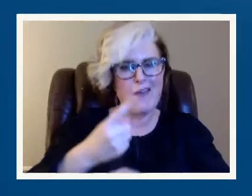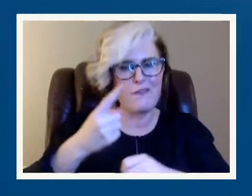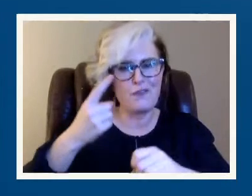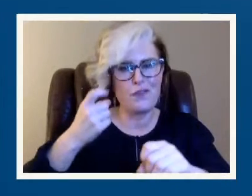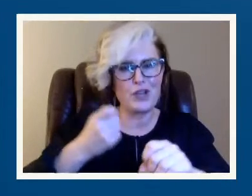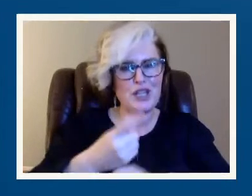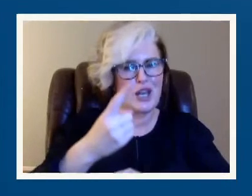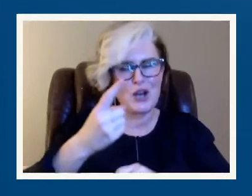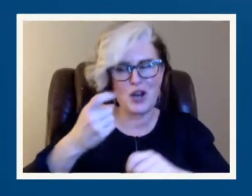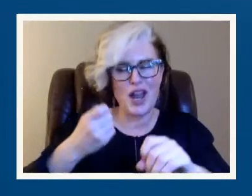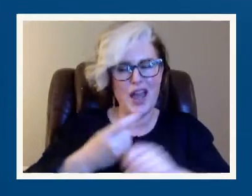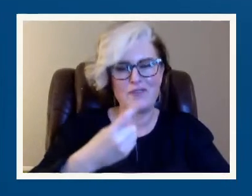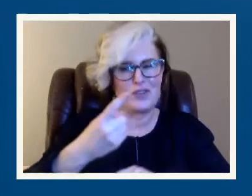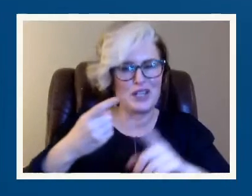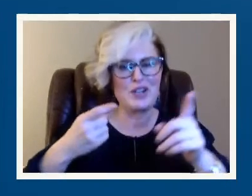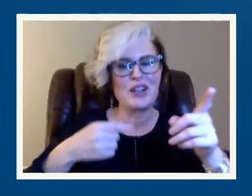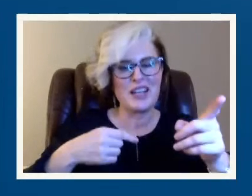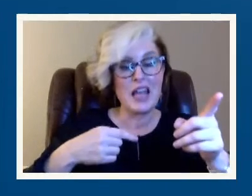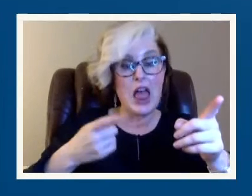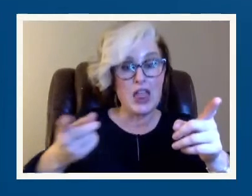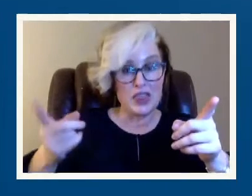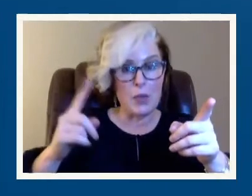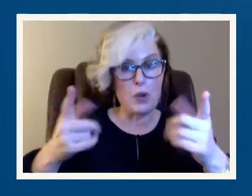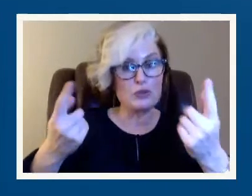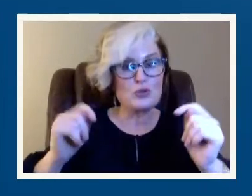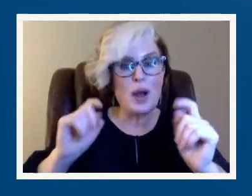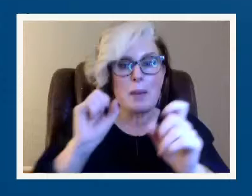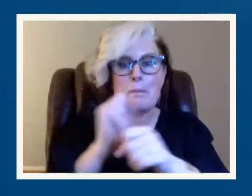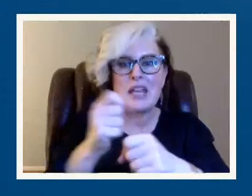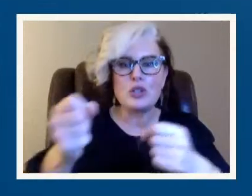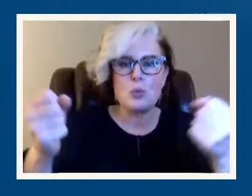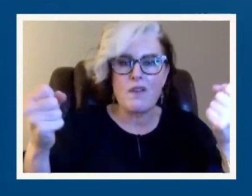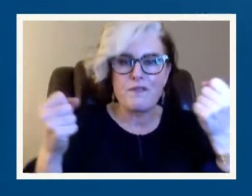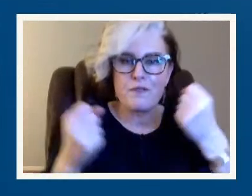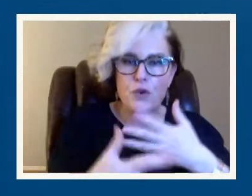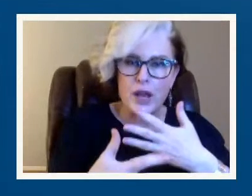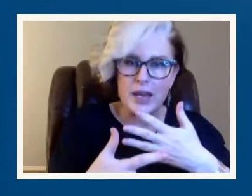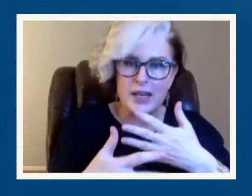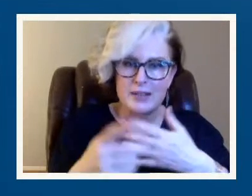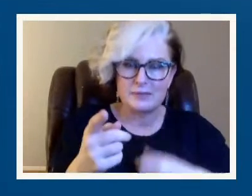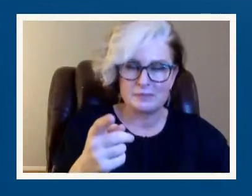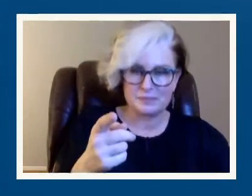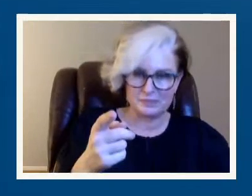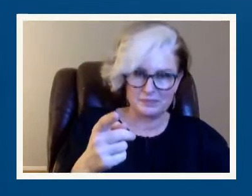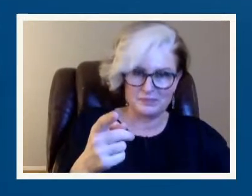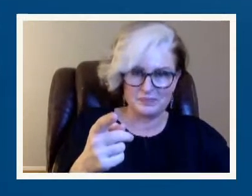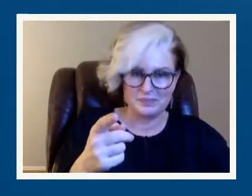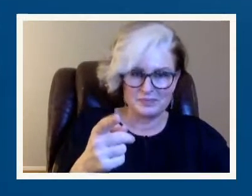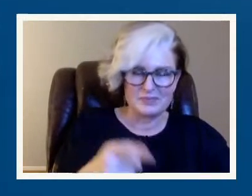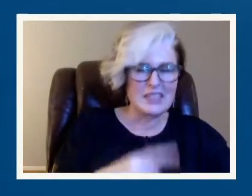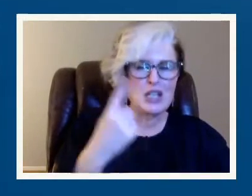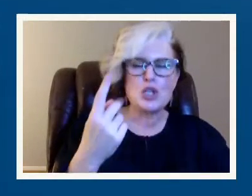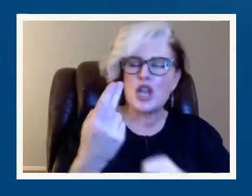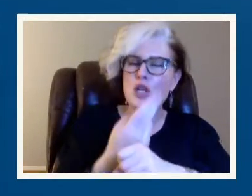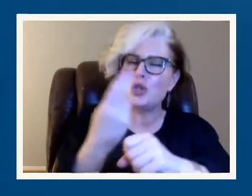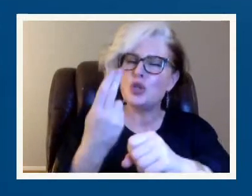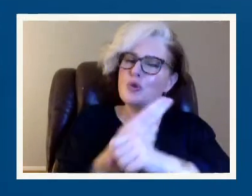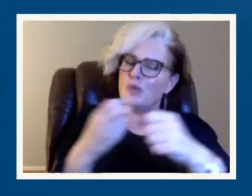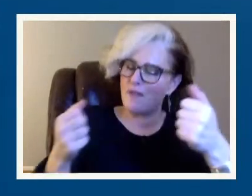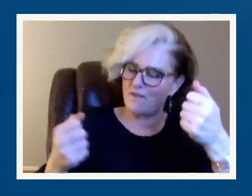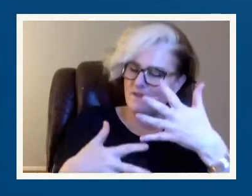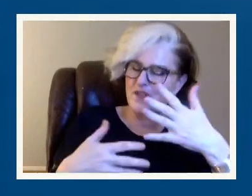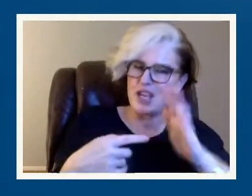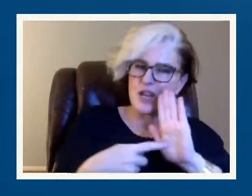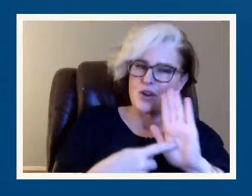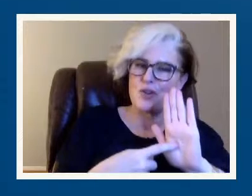election after election, they will try to make you afraid. They will resort to fear. They want